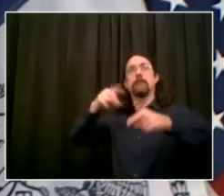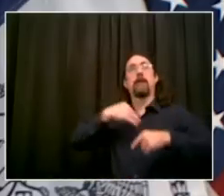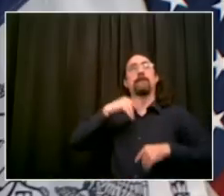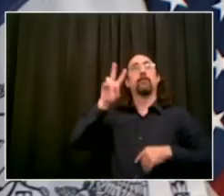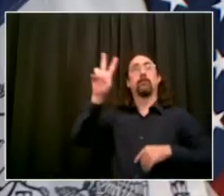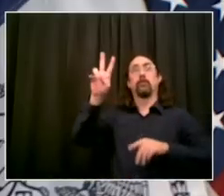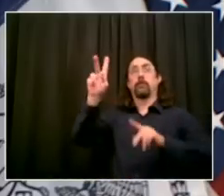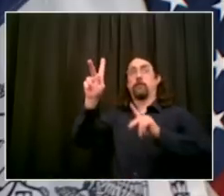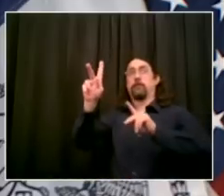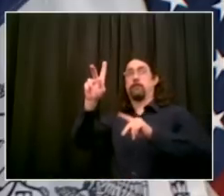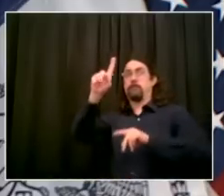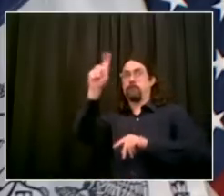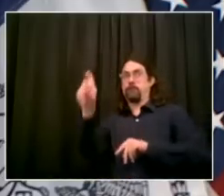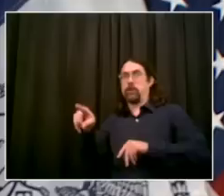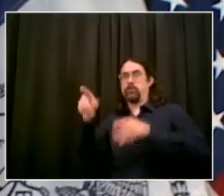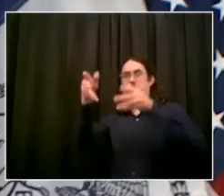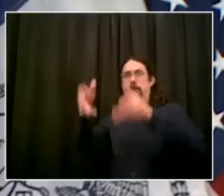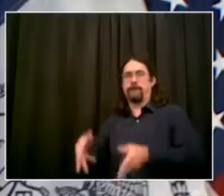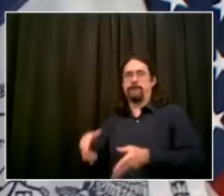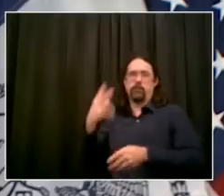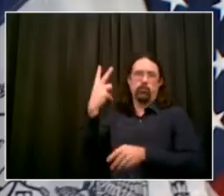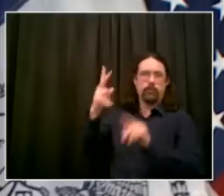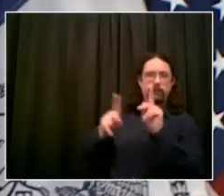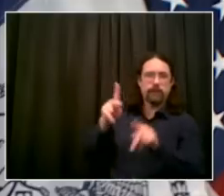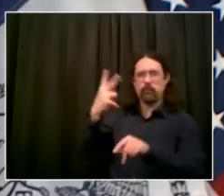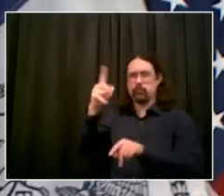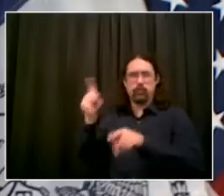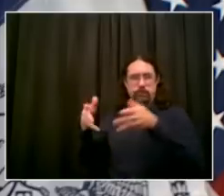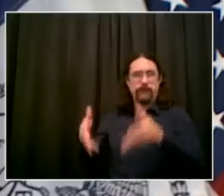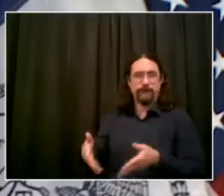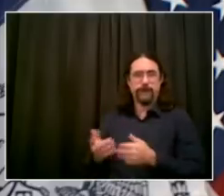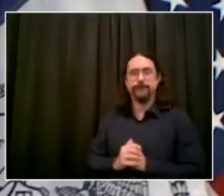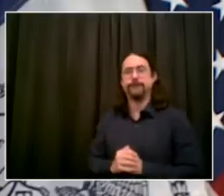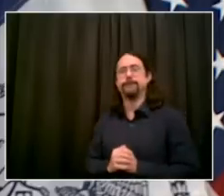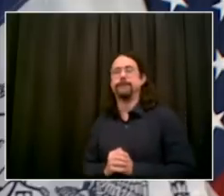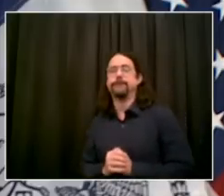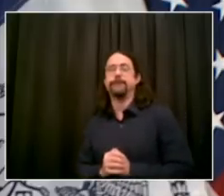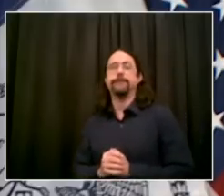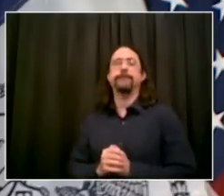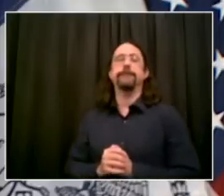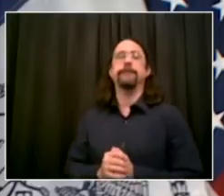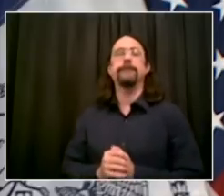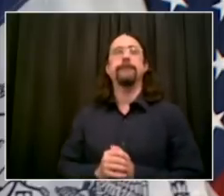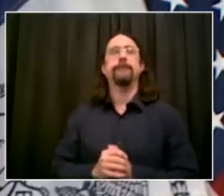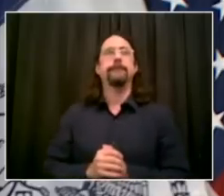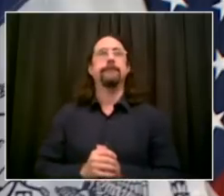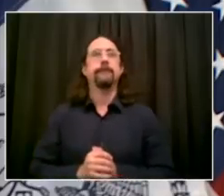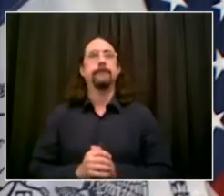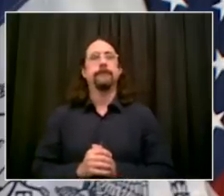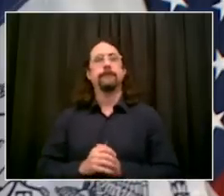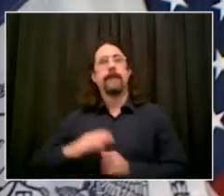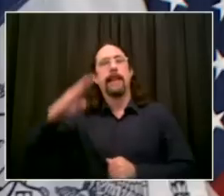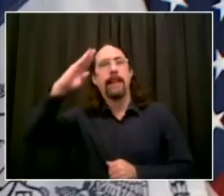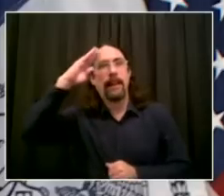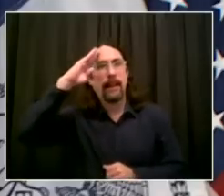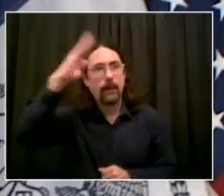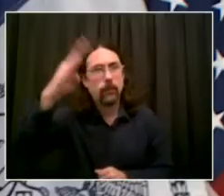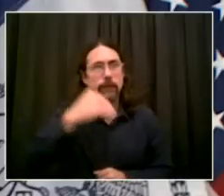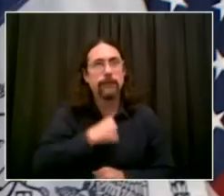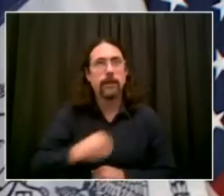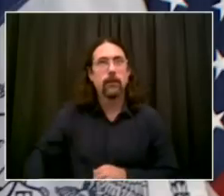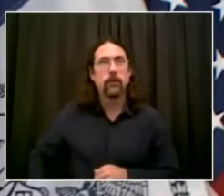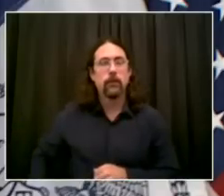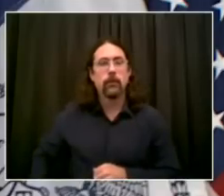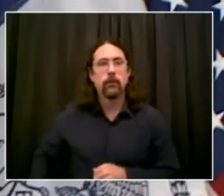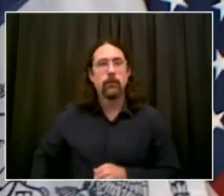would give an exception to the rule against gatherings for protests. Those, of course, were anti-police protests. These are against the government restrictions. So I just wanted to know if the